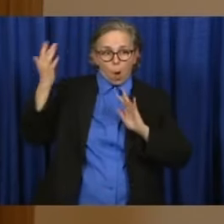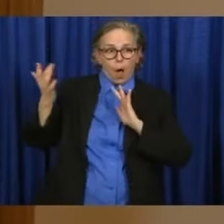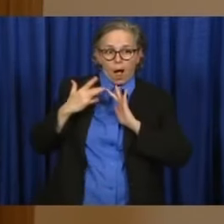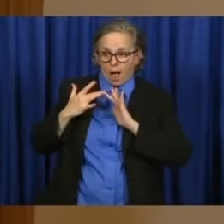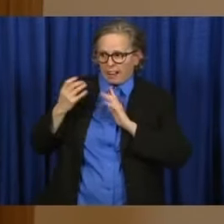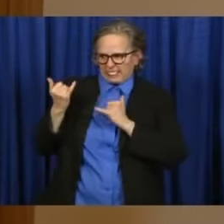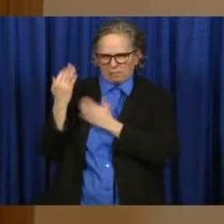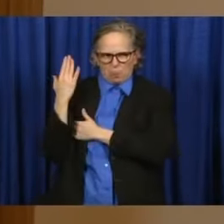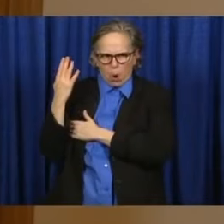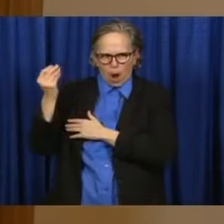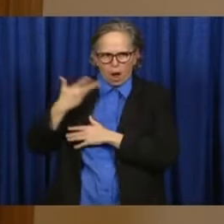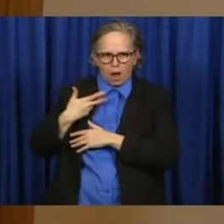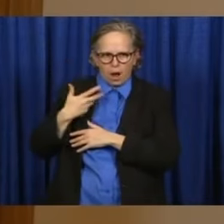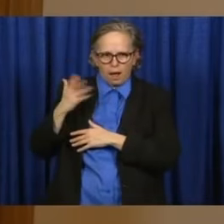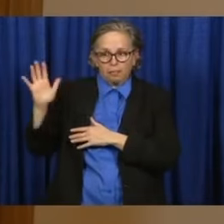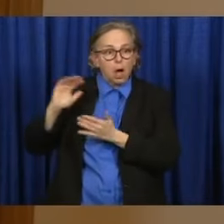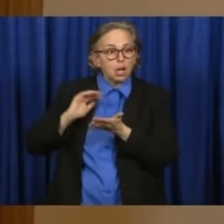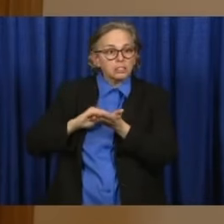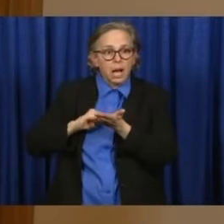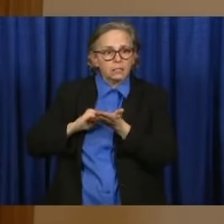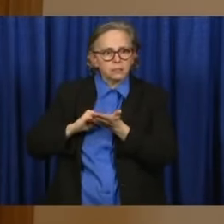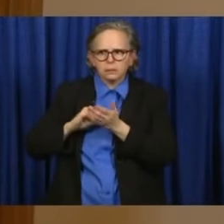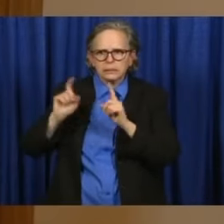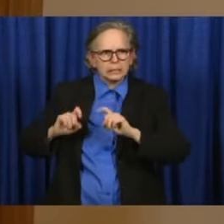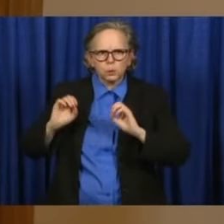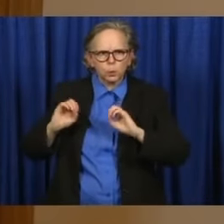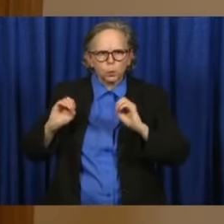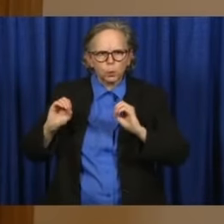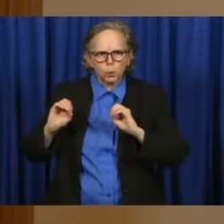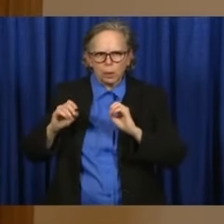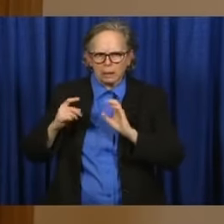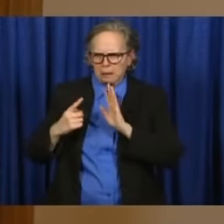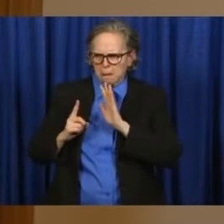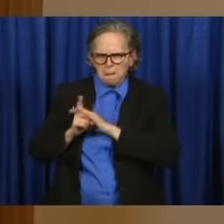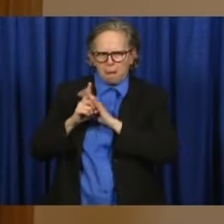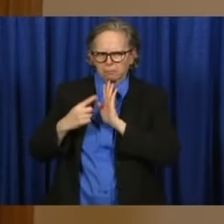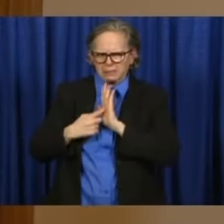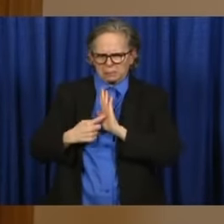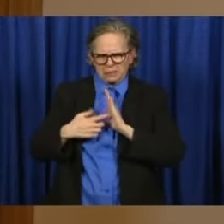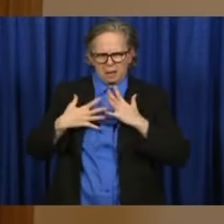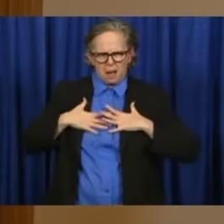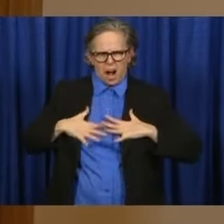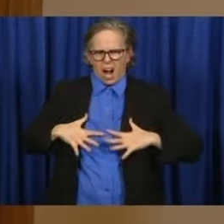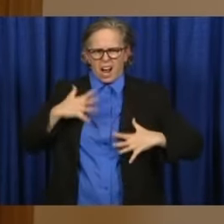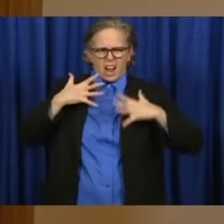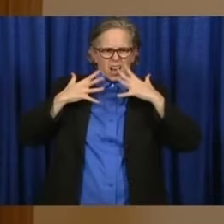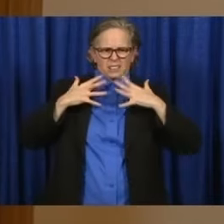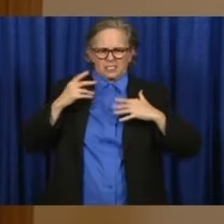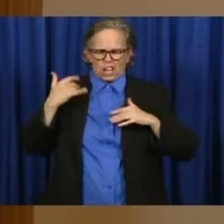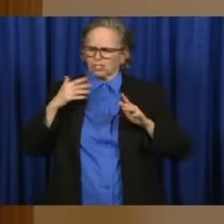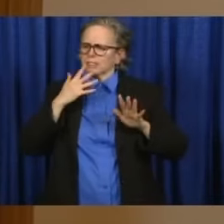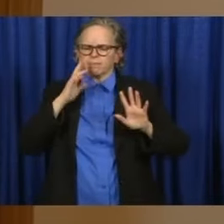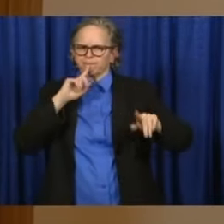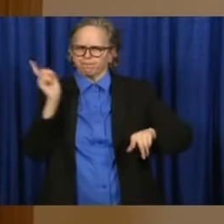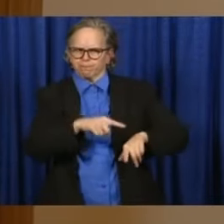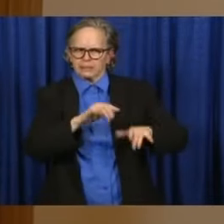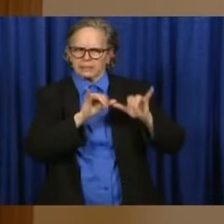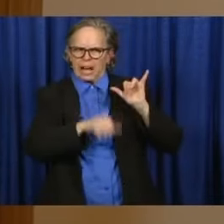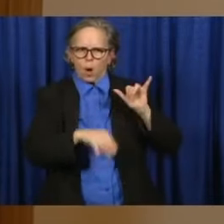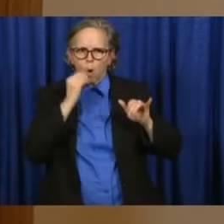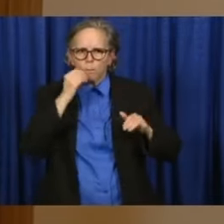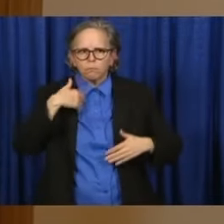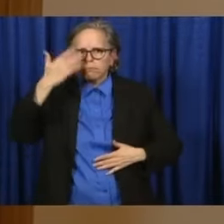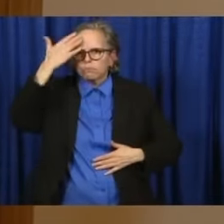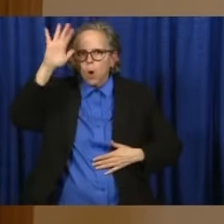have a test, they hear the symptoms, and they're telling them to stay home. And so we will be able to start having data about people,